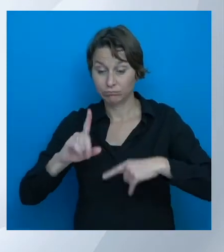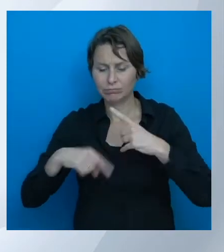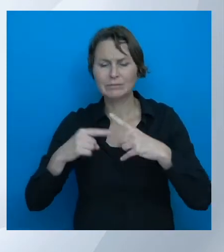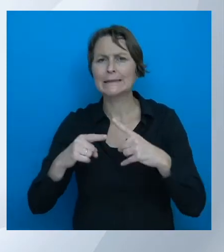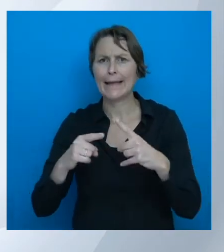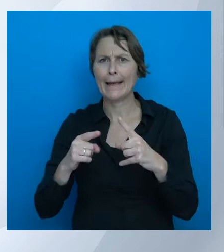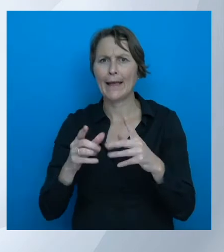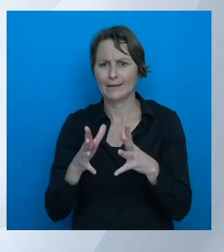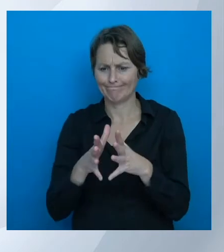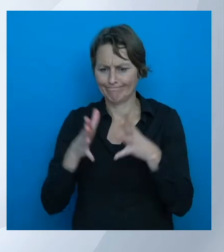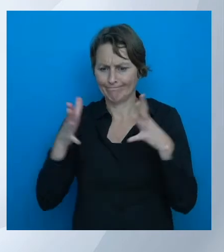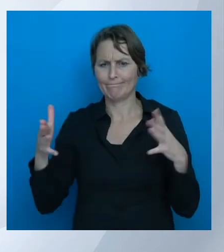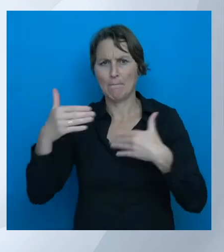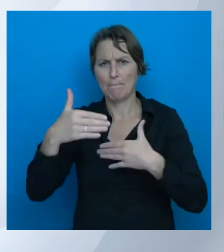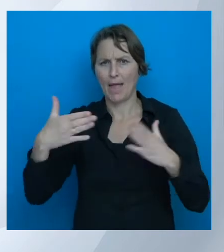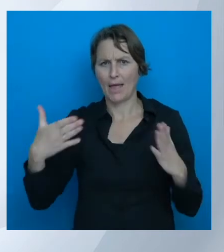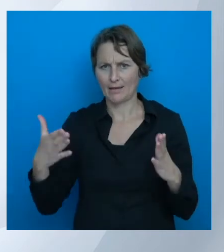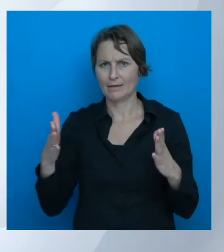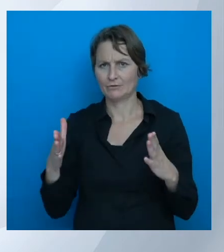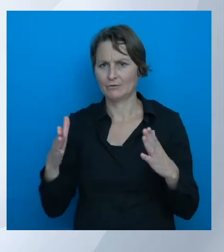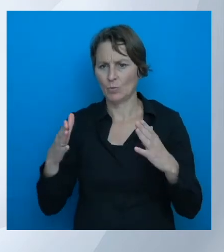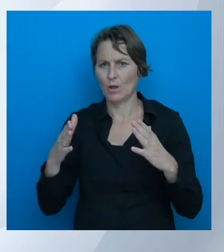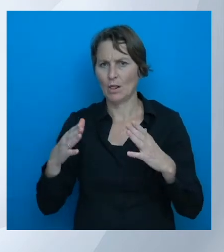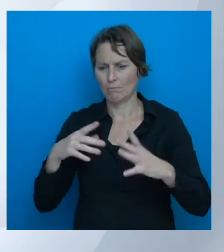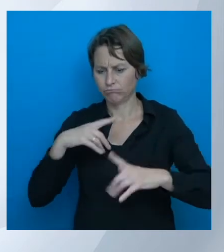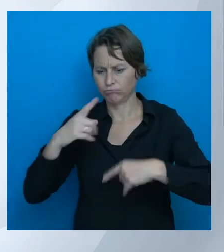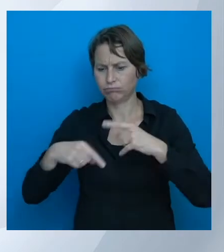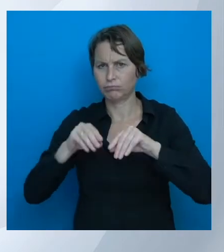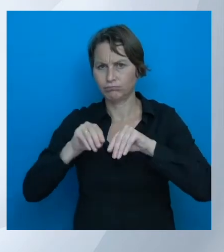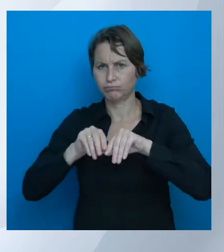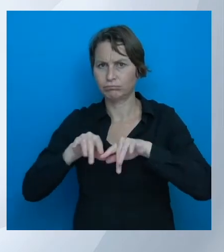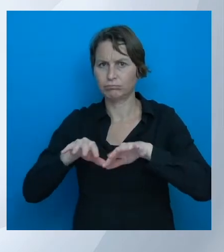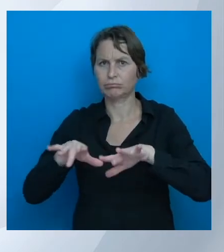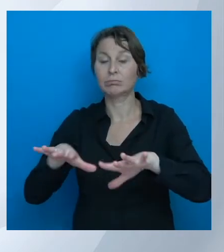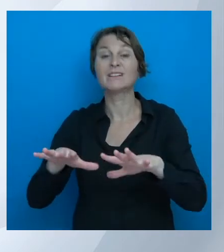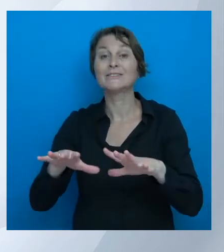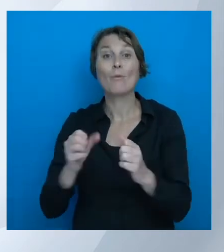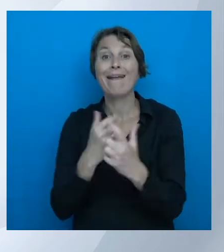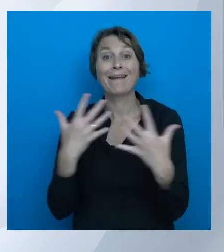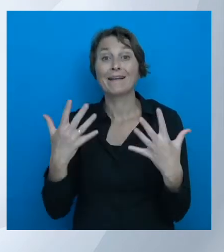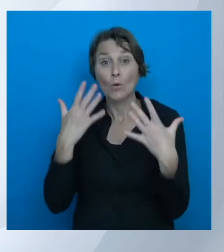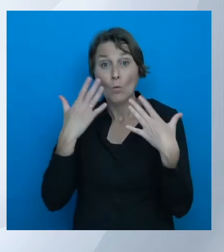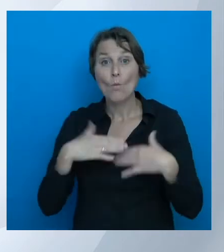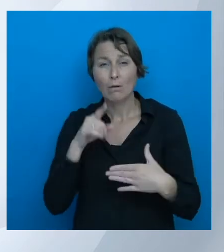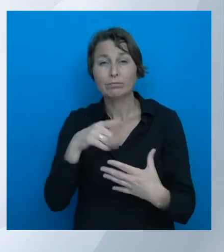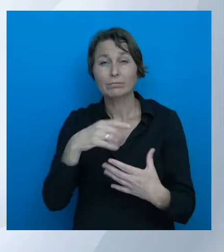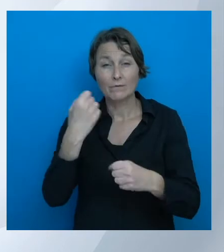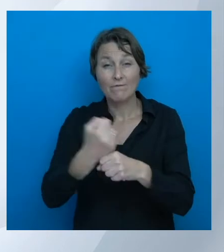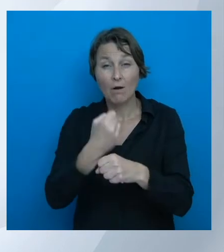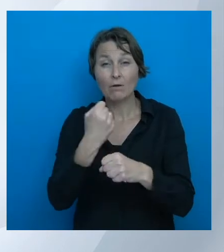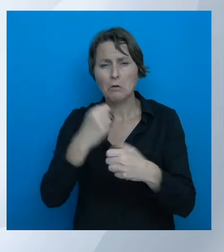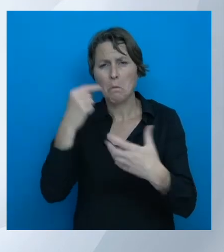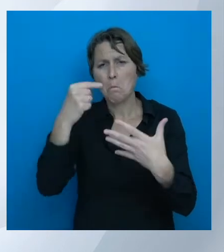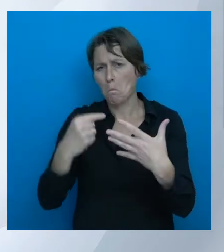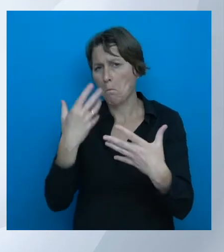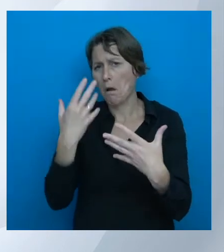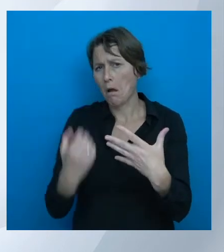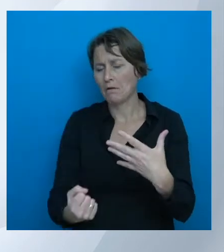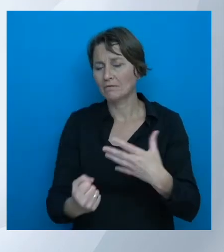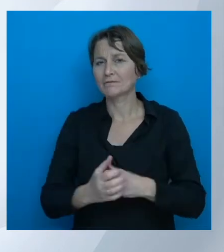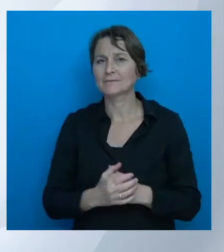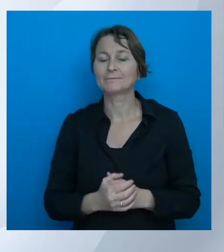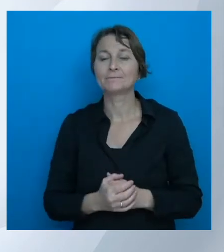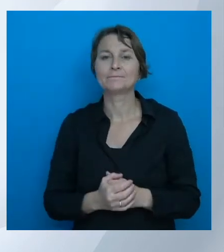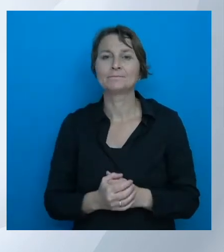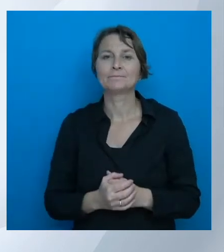and that gives you all the functionalities that you need. Another important thing here is we can then start to